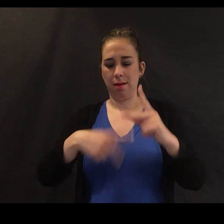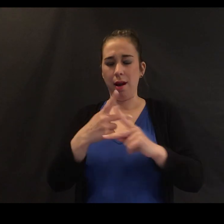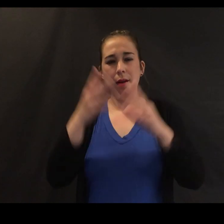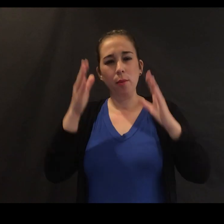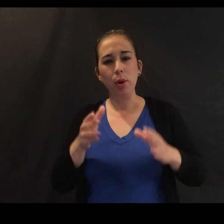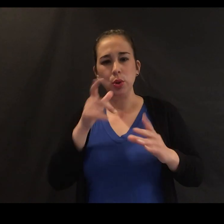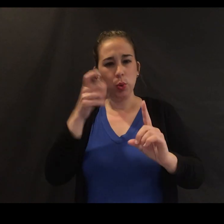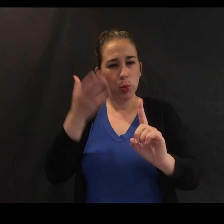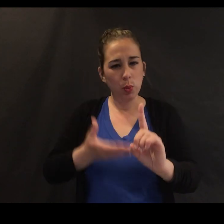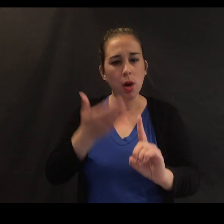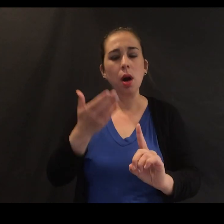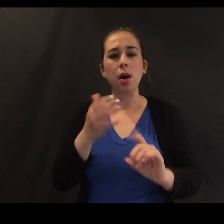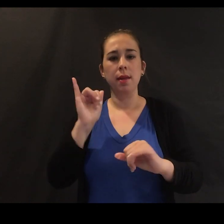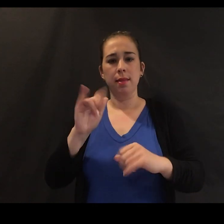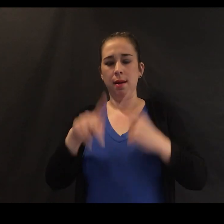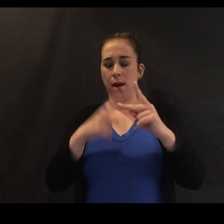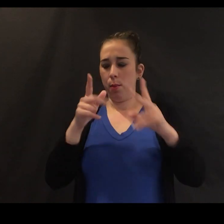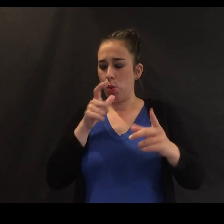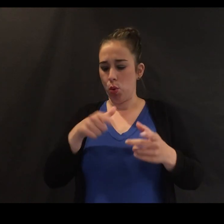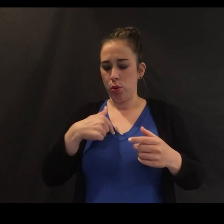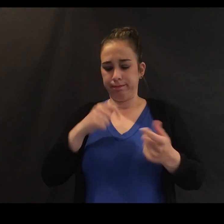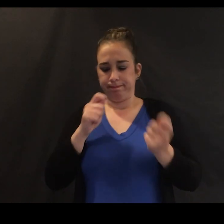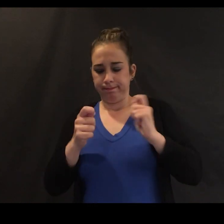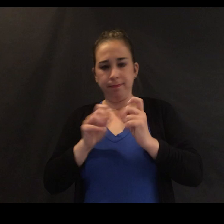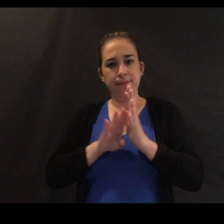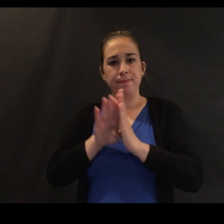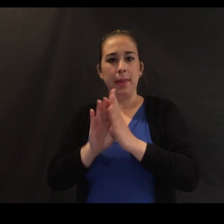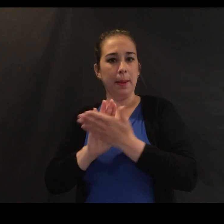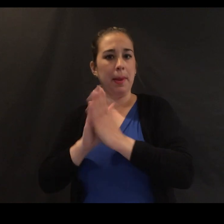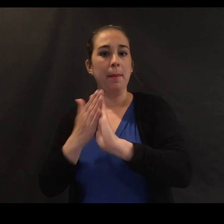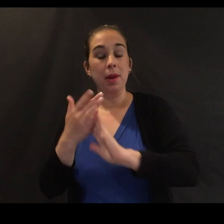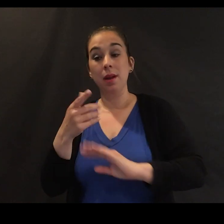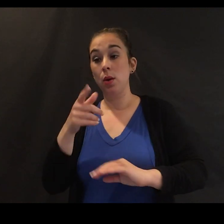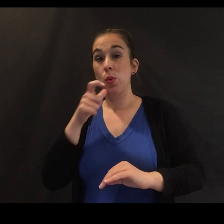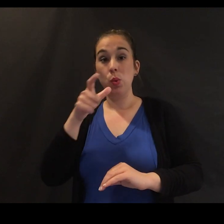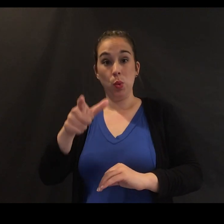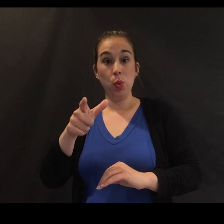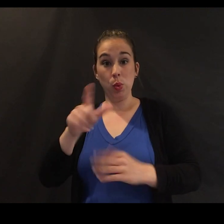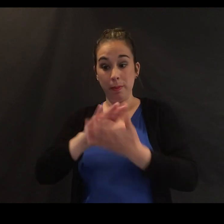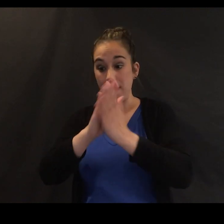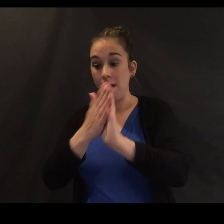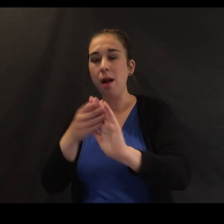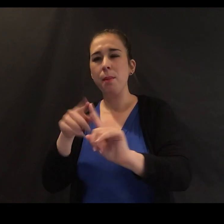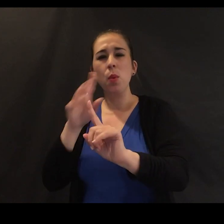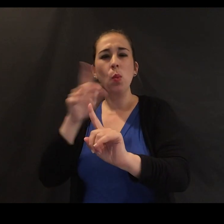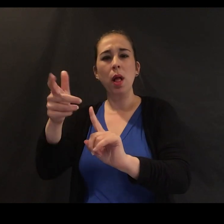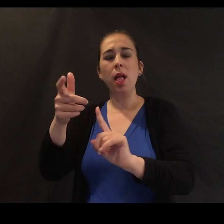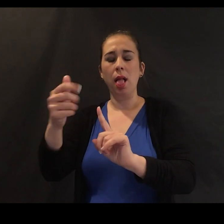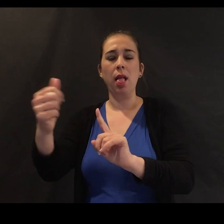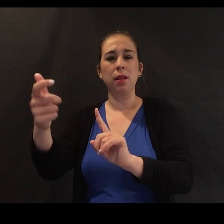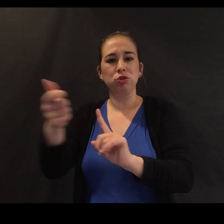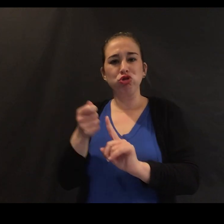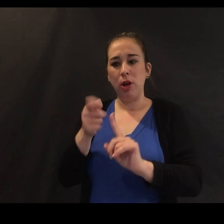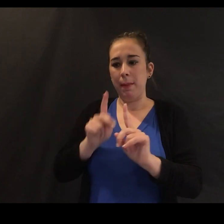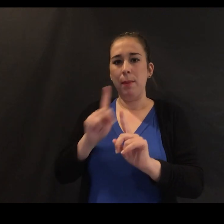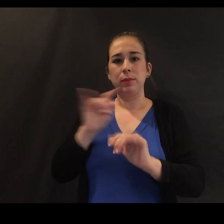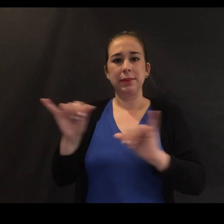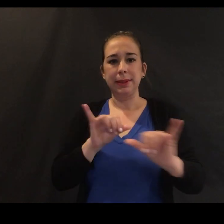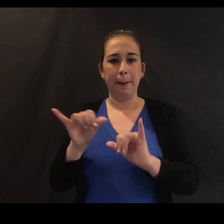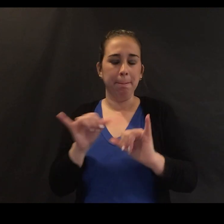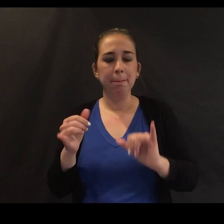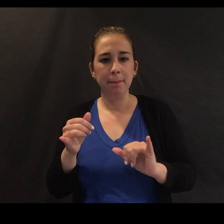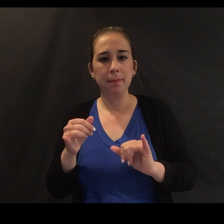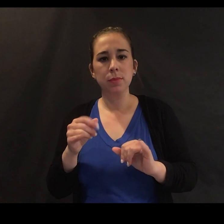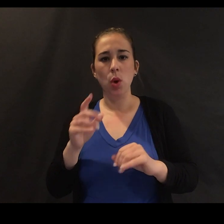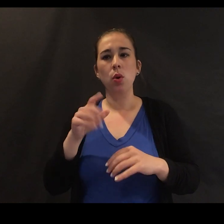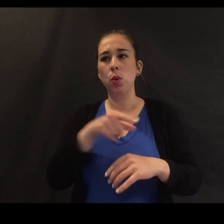are, the kind of person that you're becoming in life, because who you are is going to attract other people like you. It's the old saying, birds of a feather flock